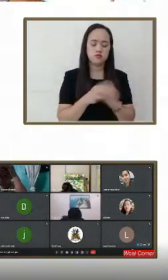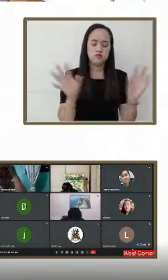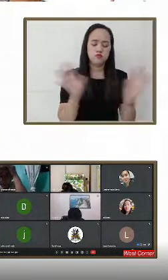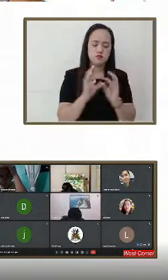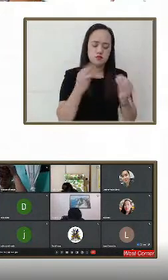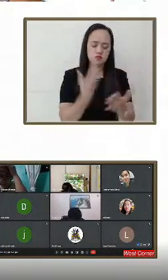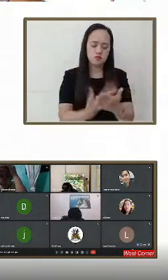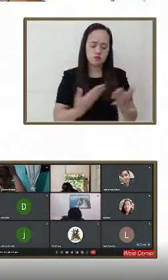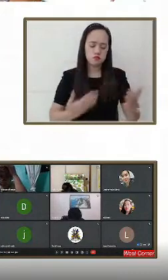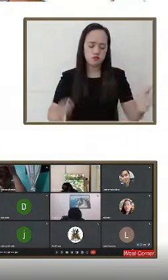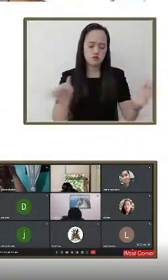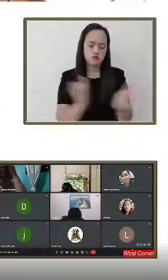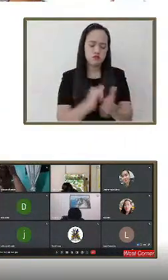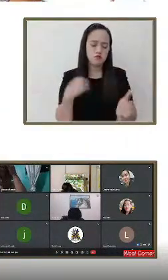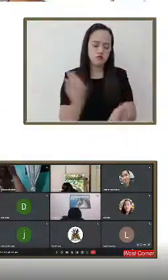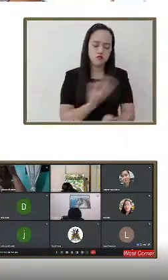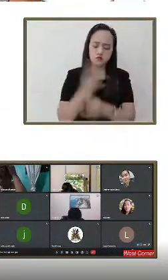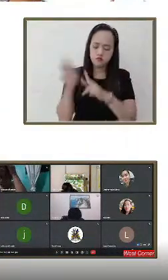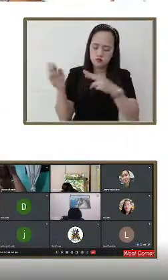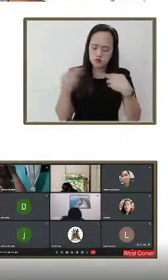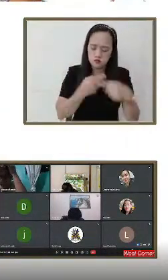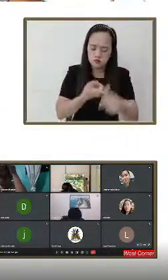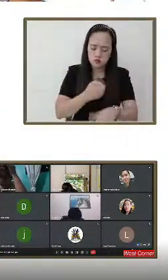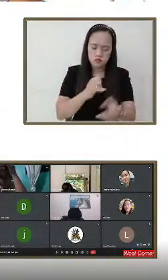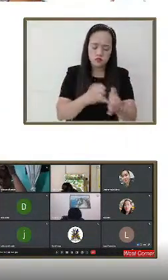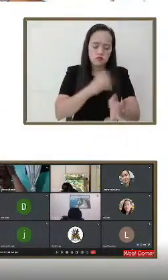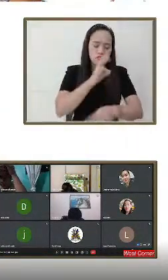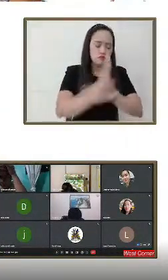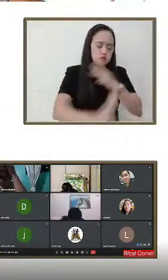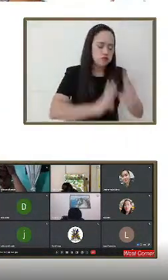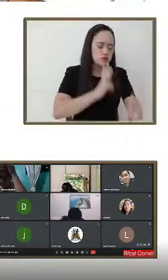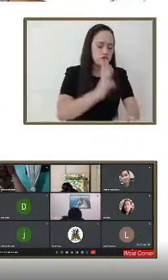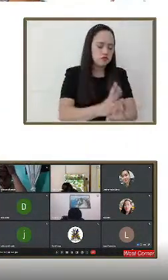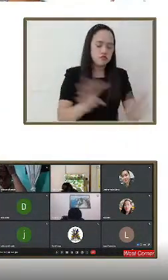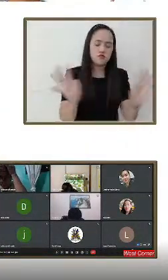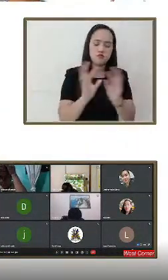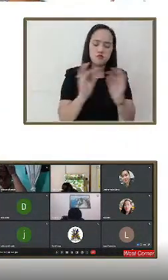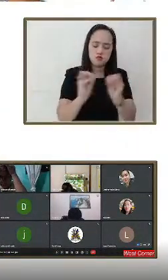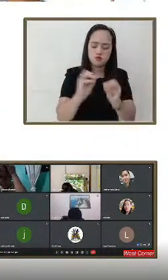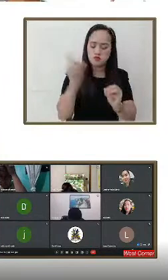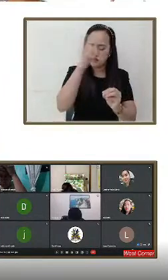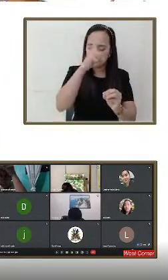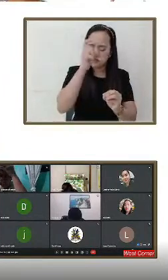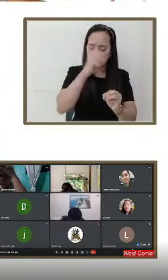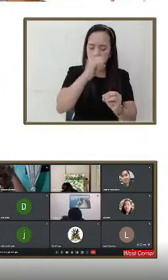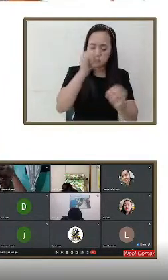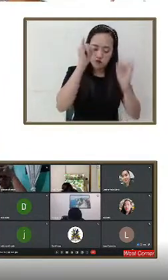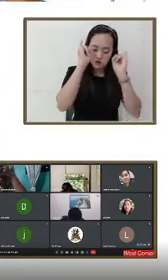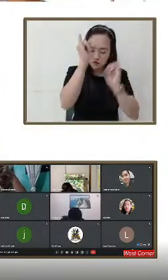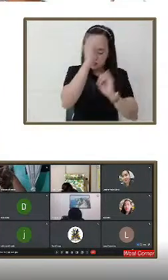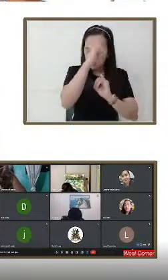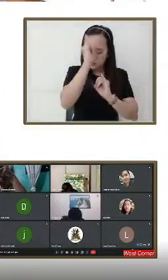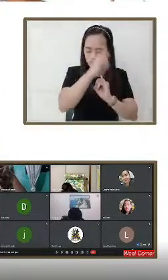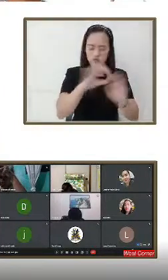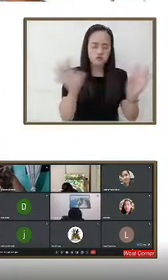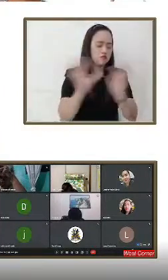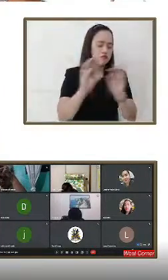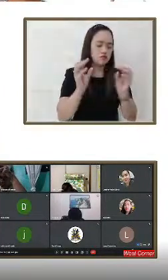anything that we're receiving from this world, O God, any information, knowledge, without